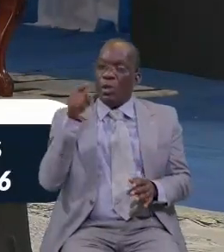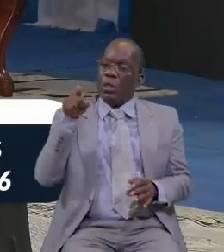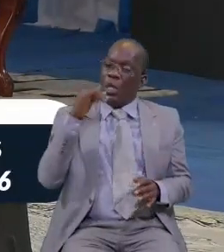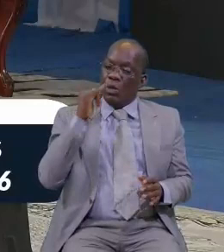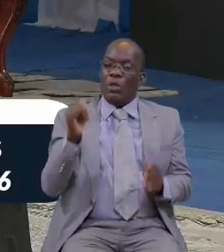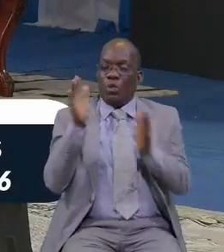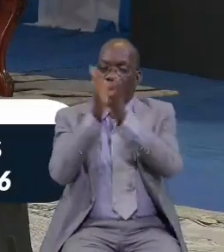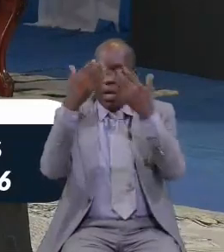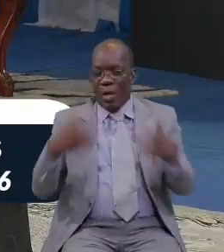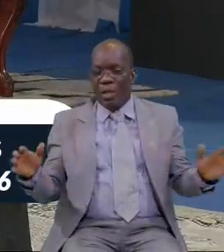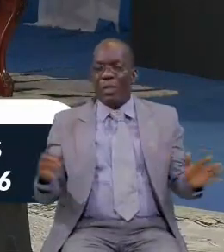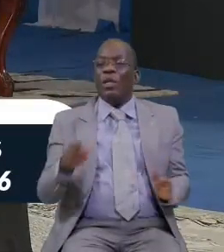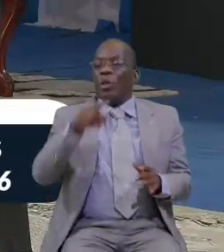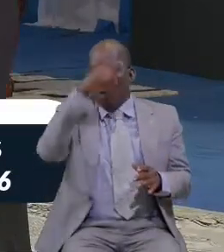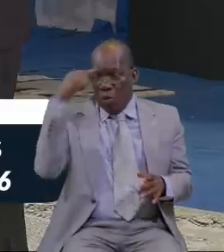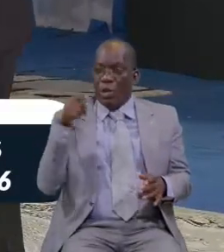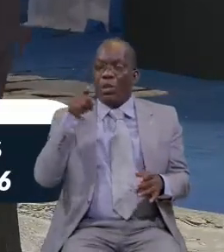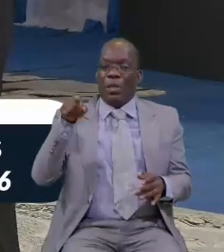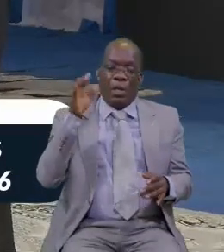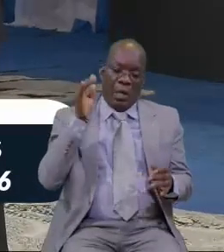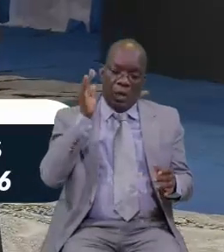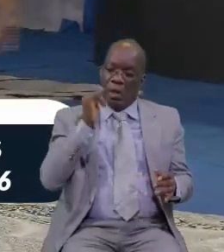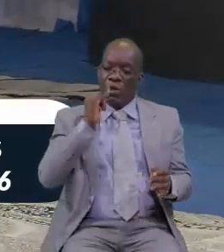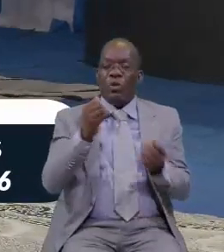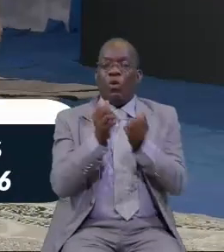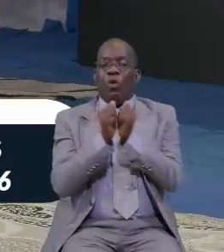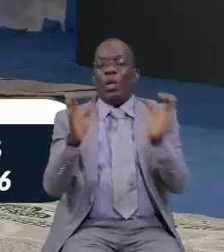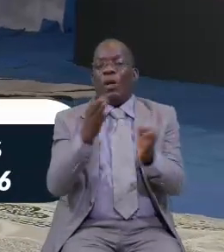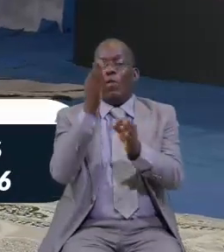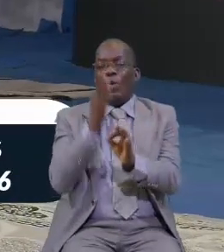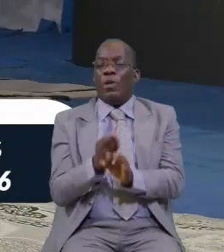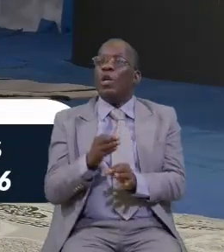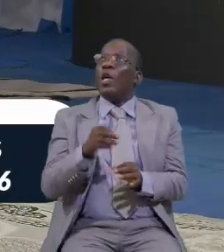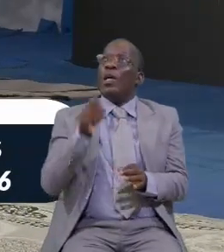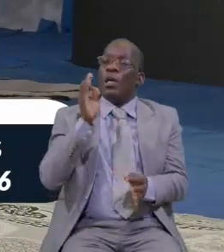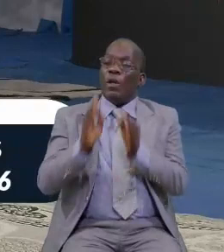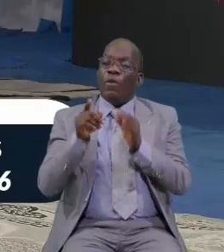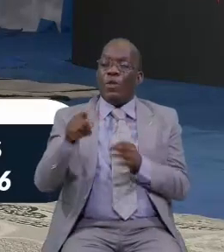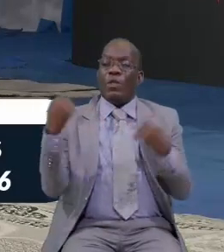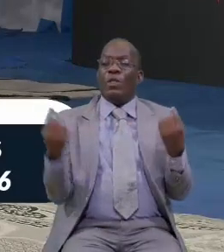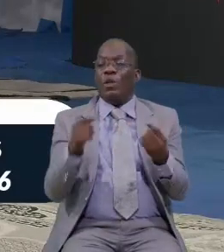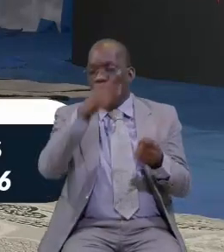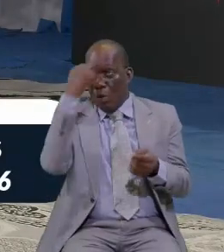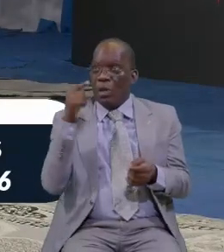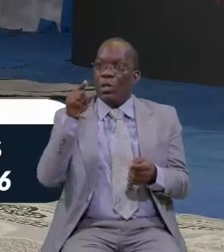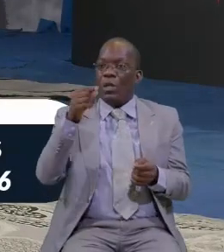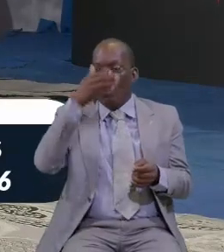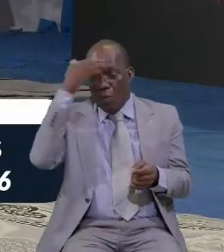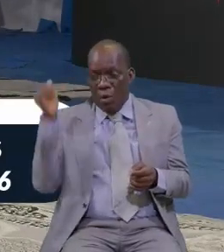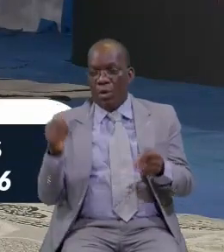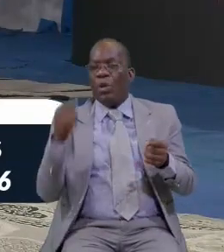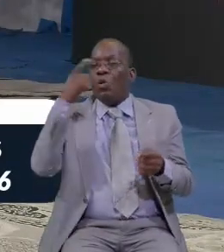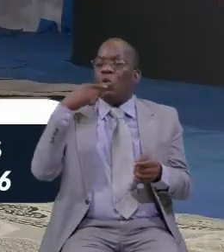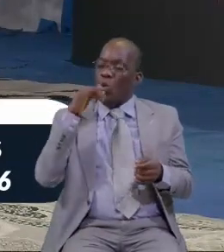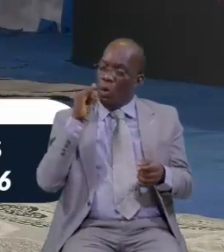he's faithless, if he sins because he's forgotten who he is and who the Lord has made him,